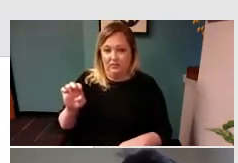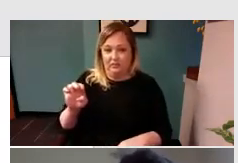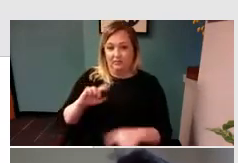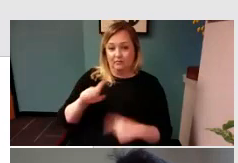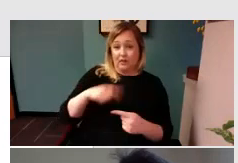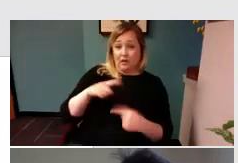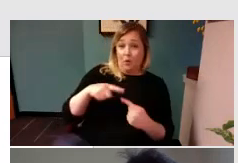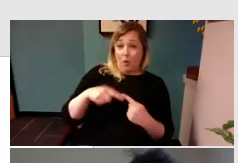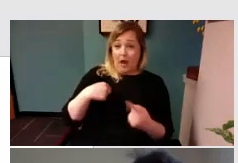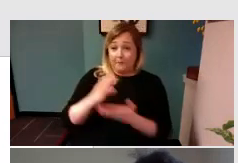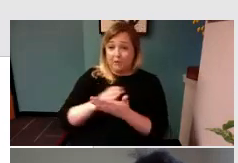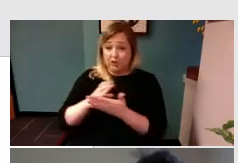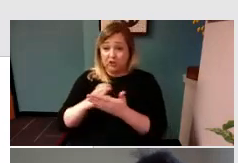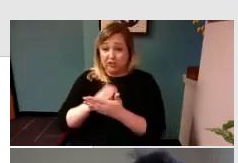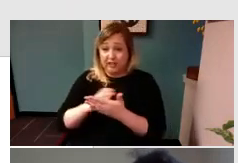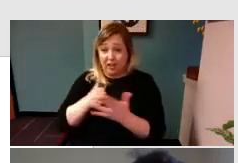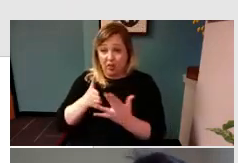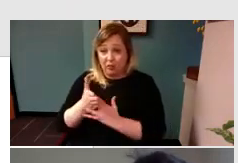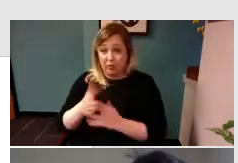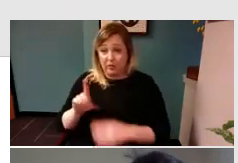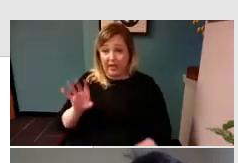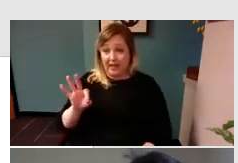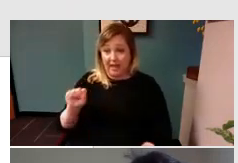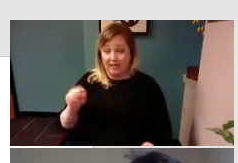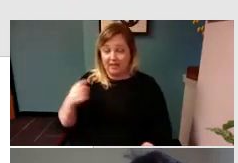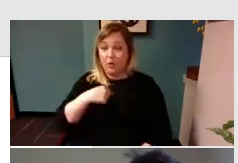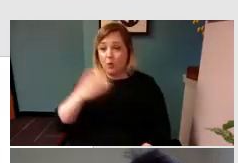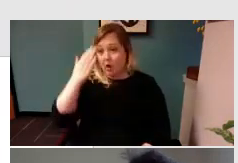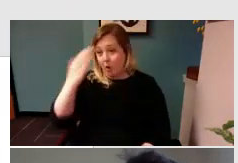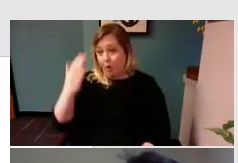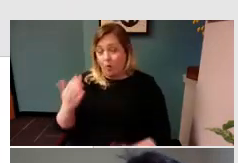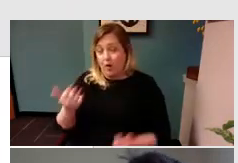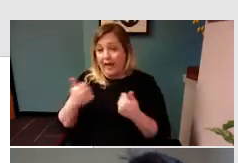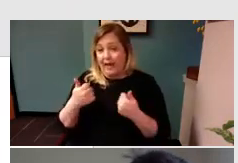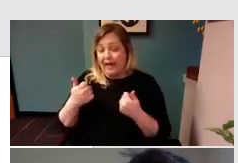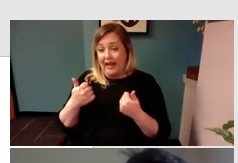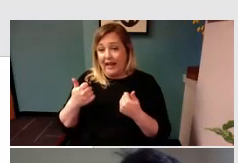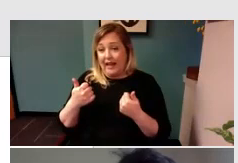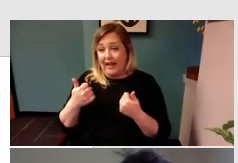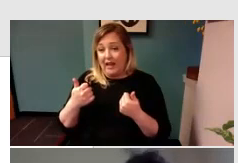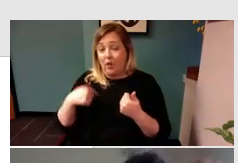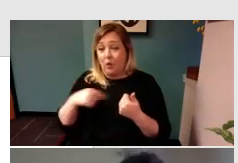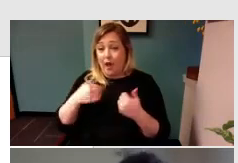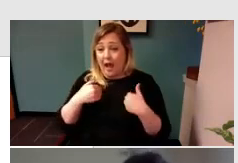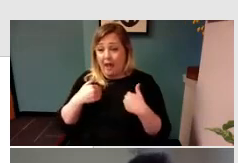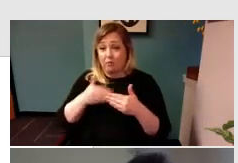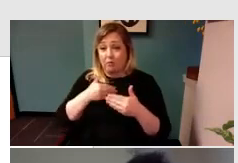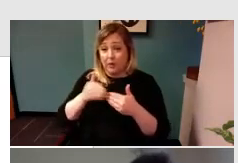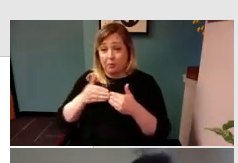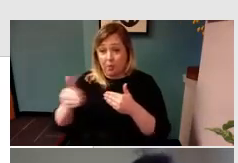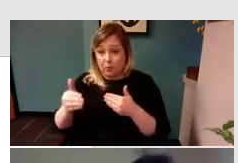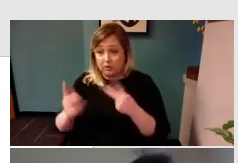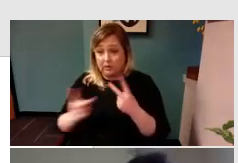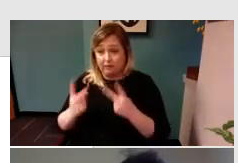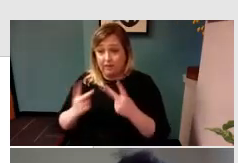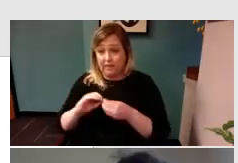DFS, we know that any child node will have a later post visit number than any parent, would have a lower